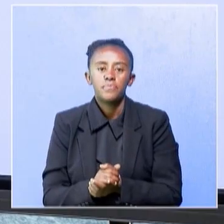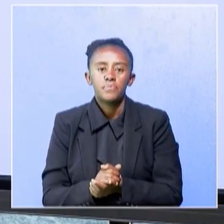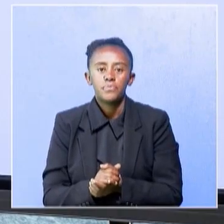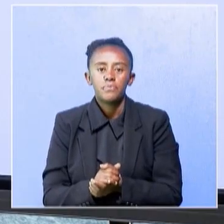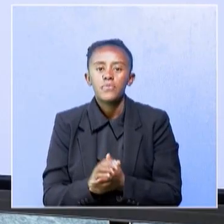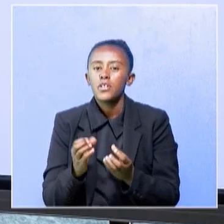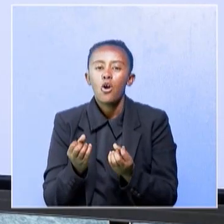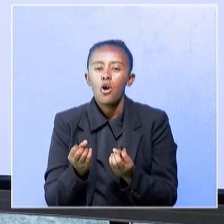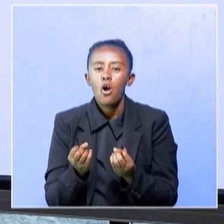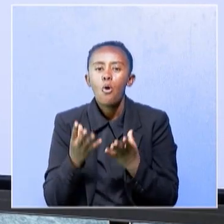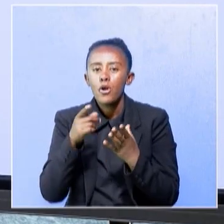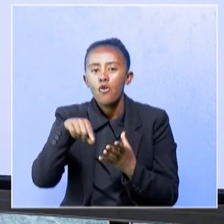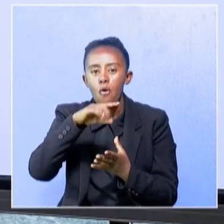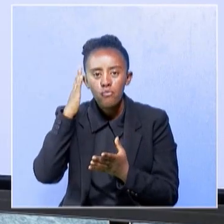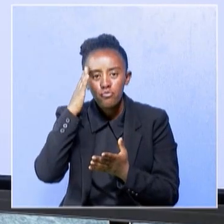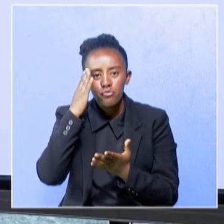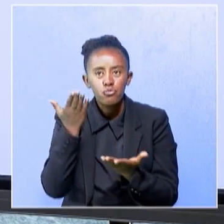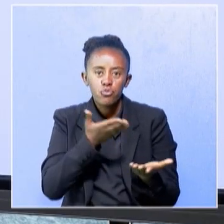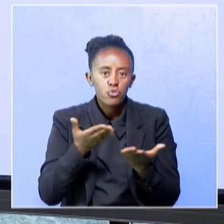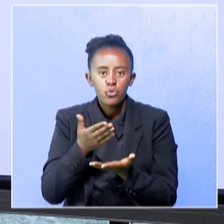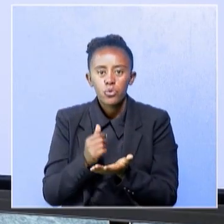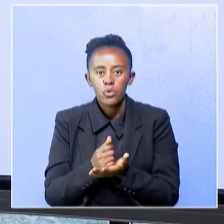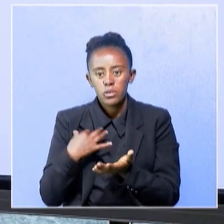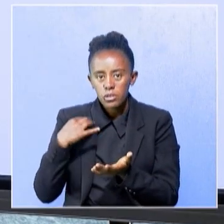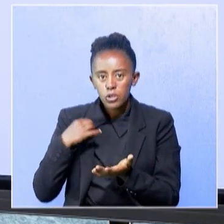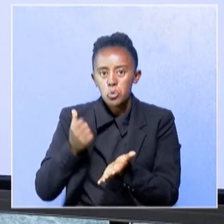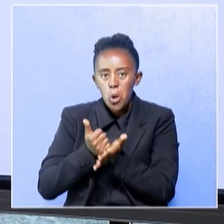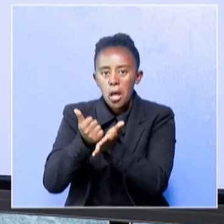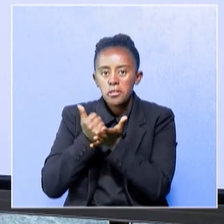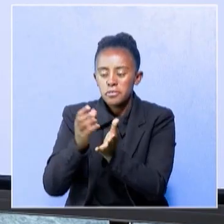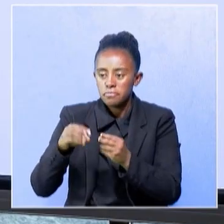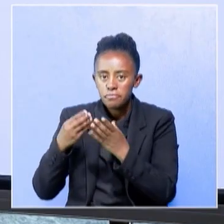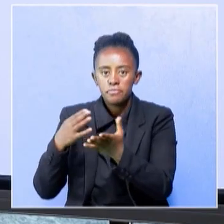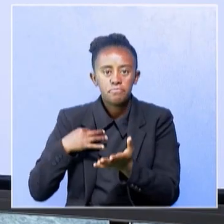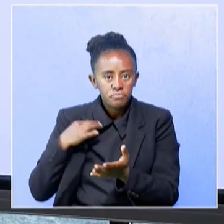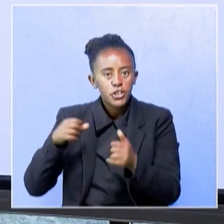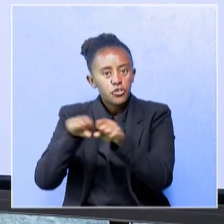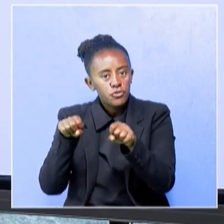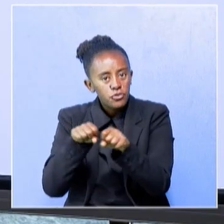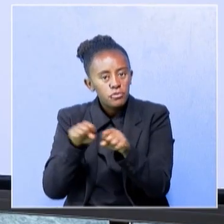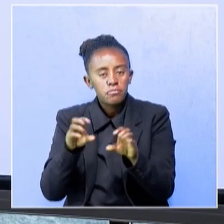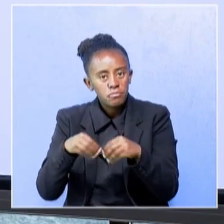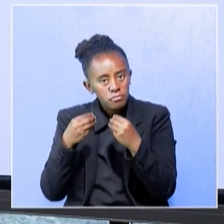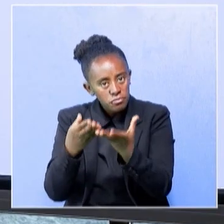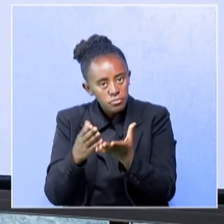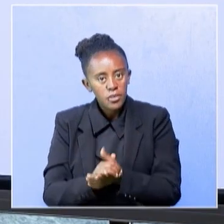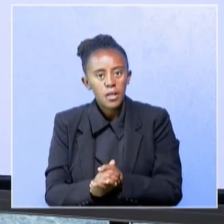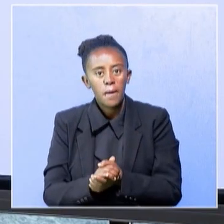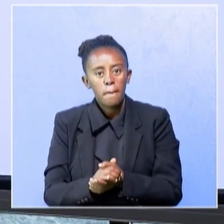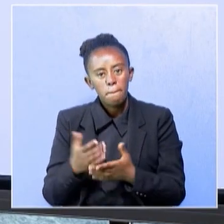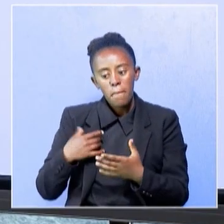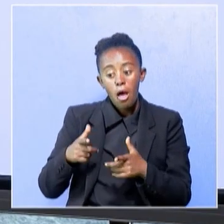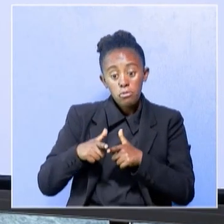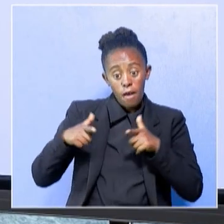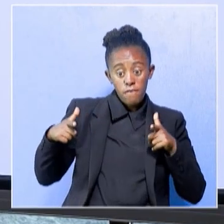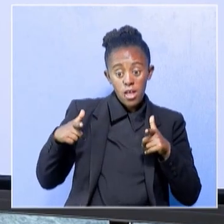So how many of you are just donate your clothes or shoes? It's not manageable to your size,